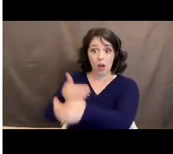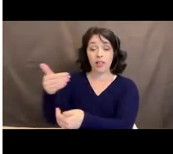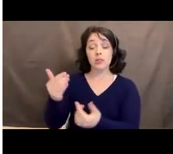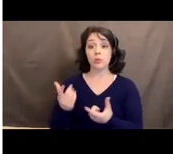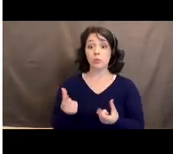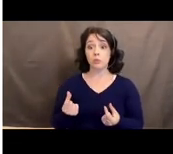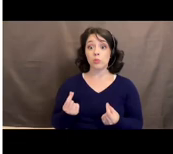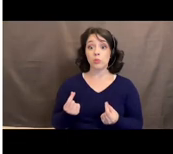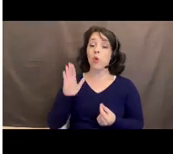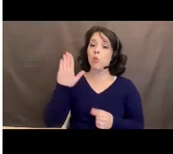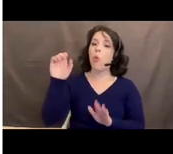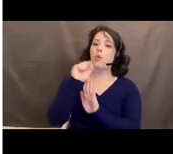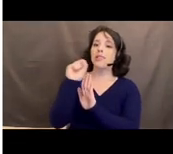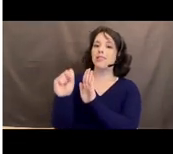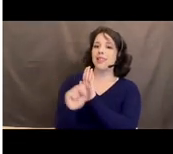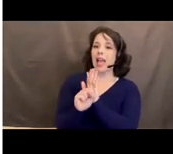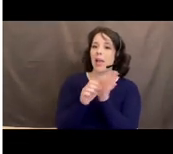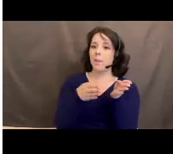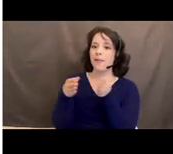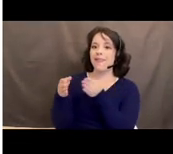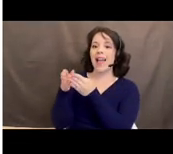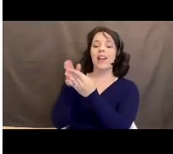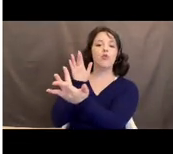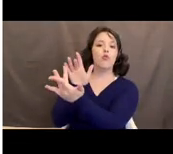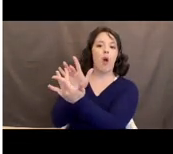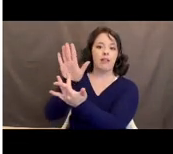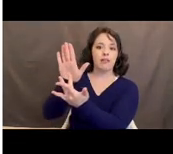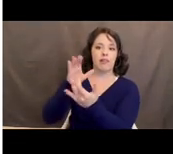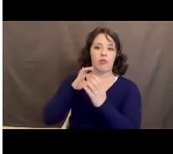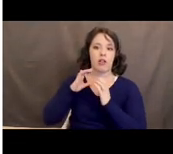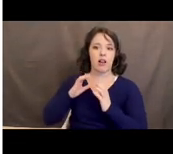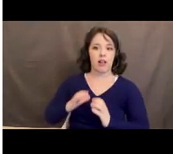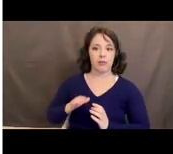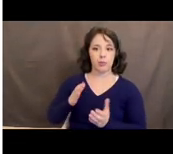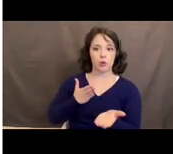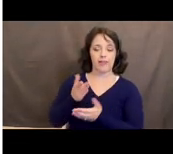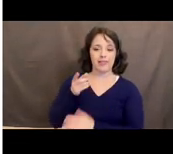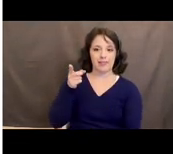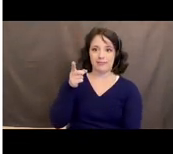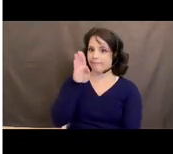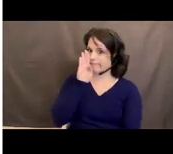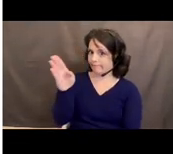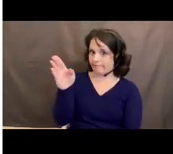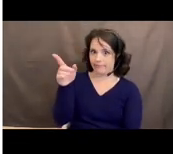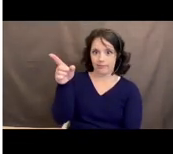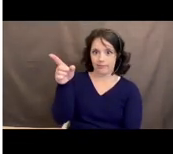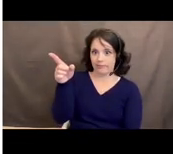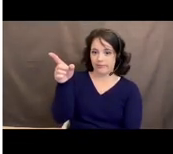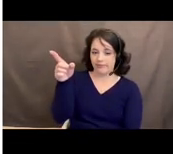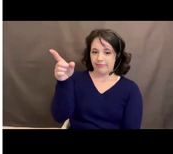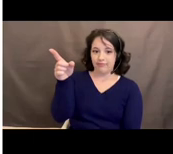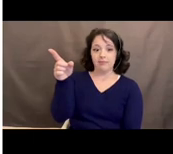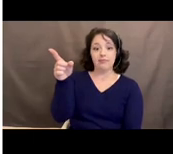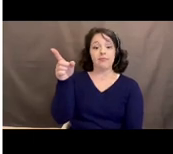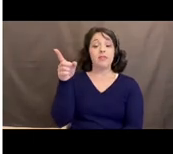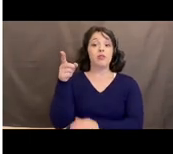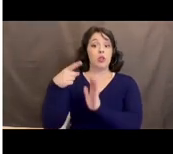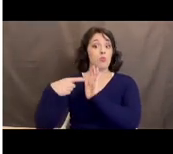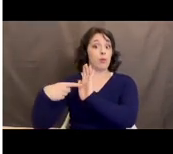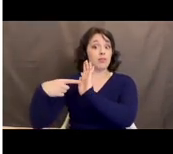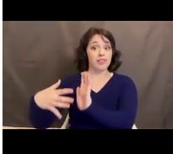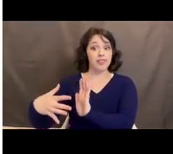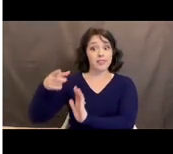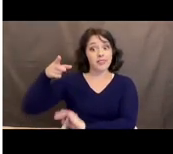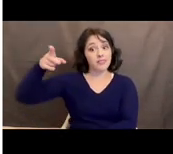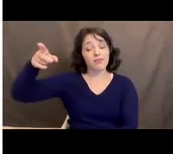service of your state plan administrator directly, because representatives for those state administrators